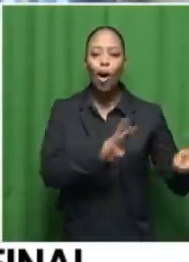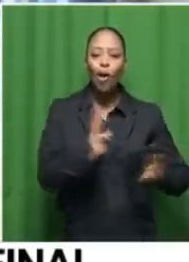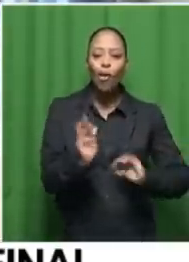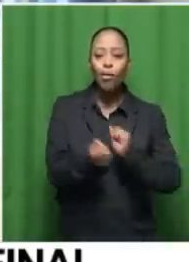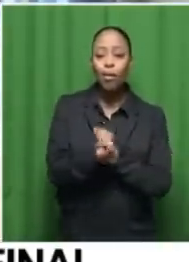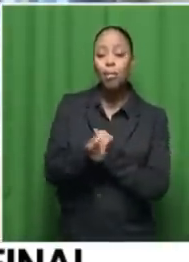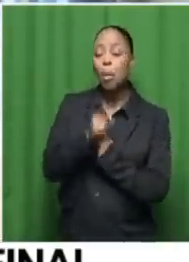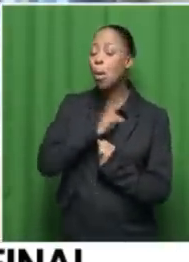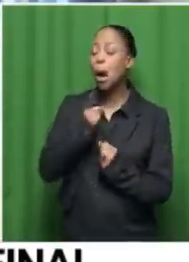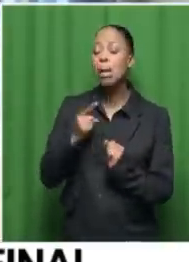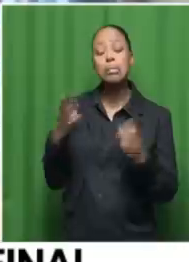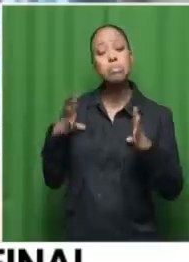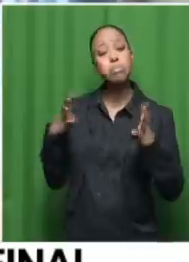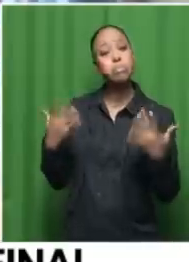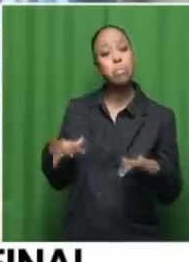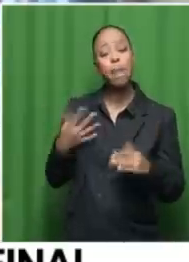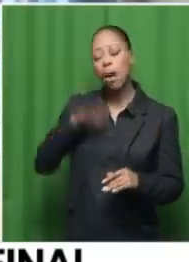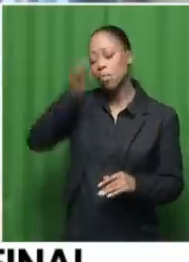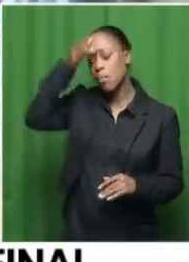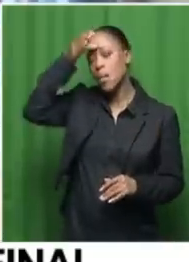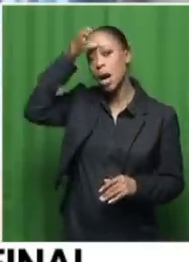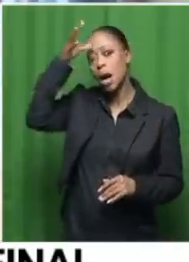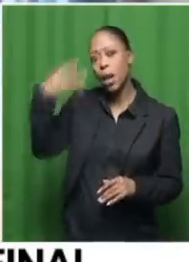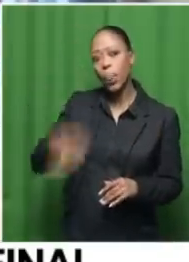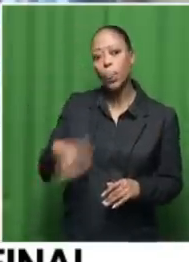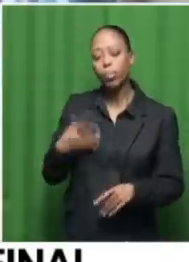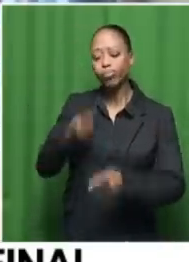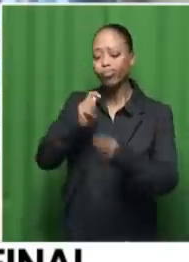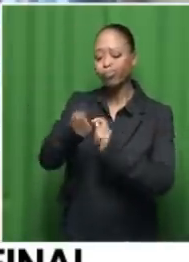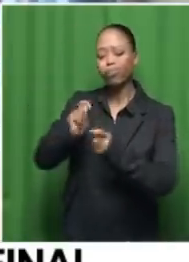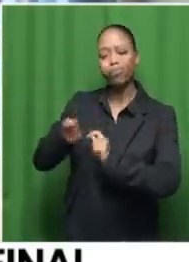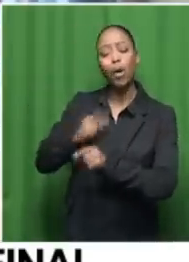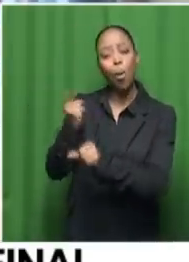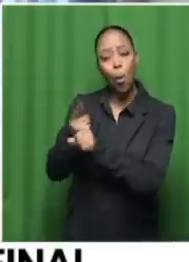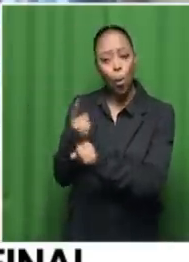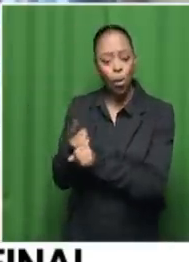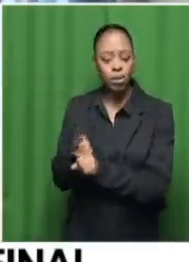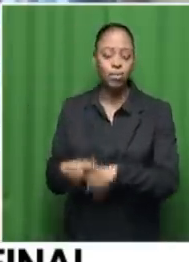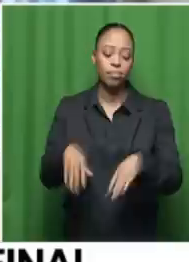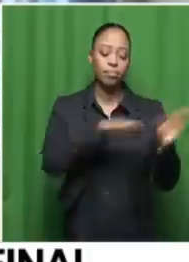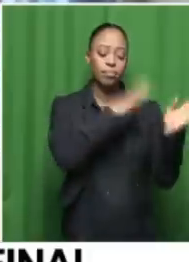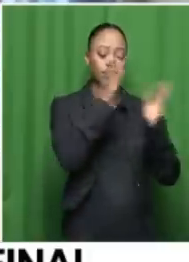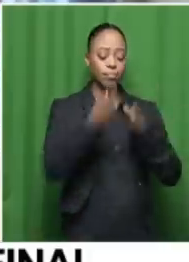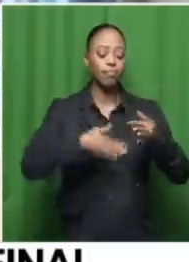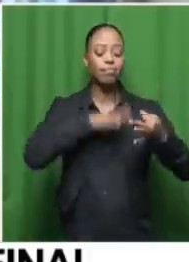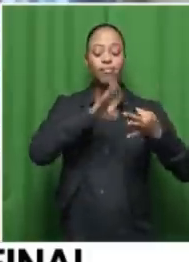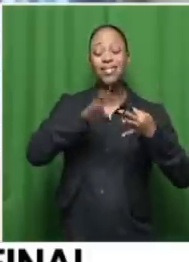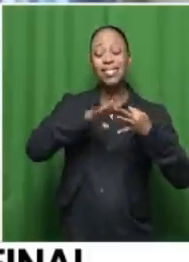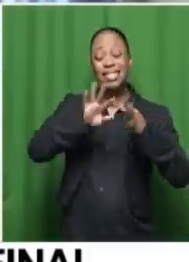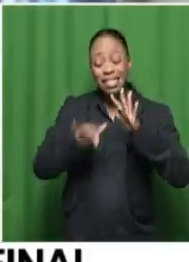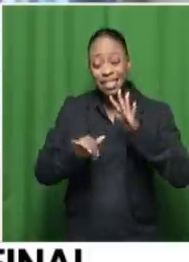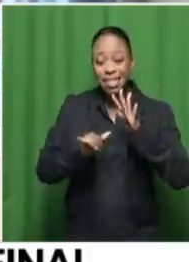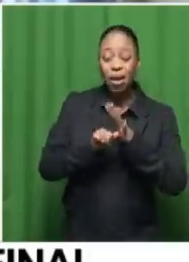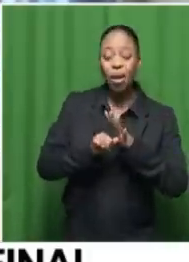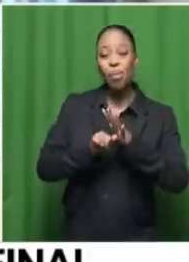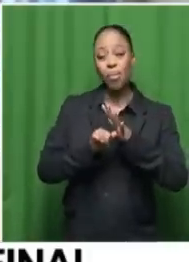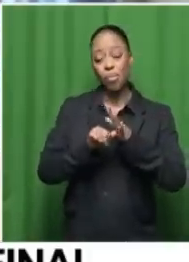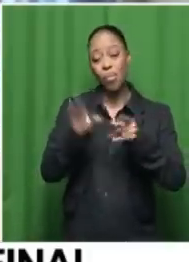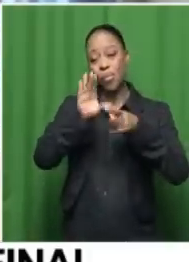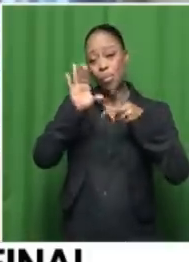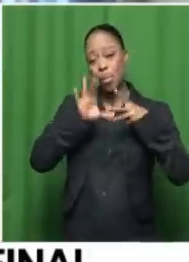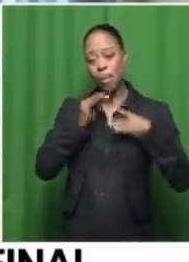very resourceful, very clever, and very adaptable. Then the main criterion is